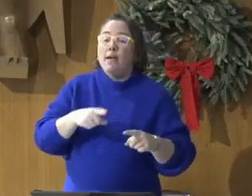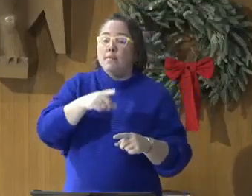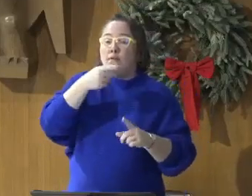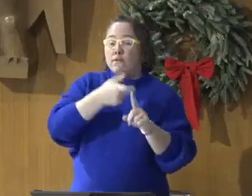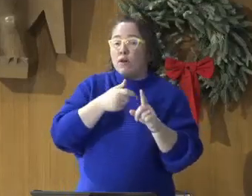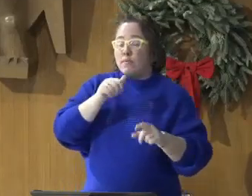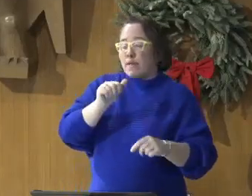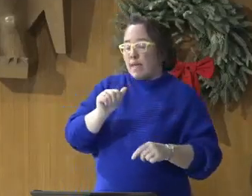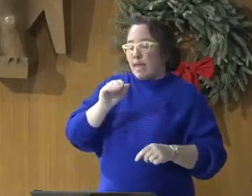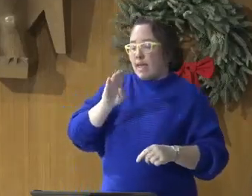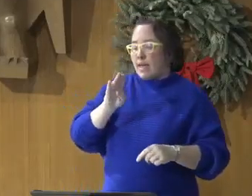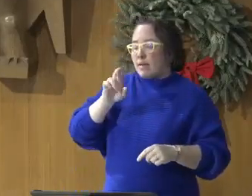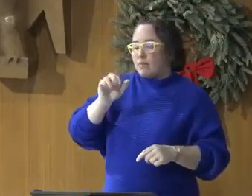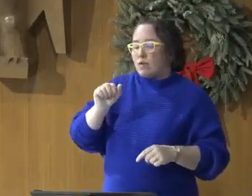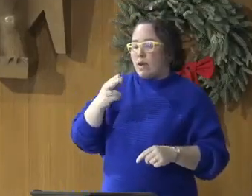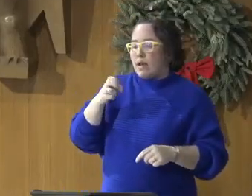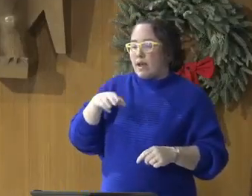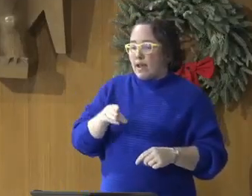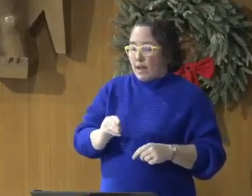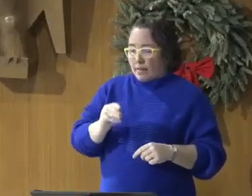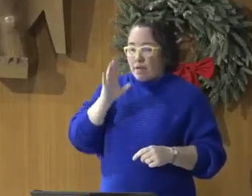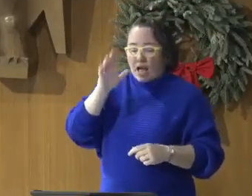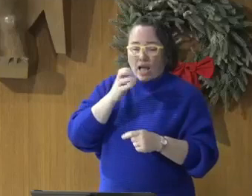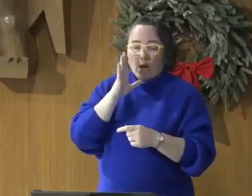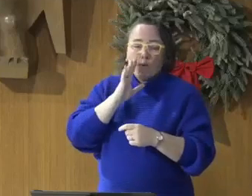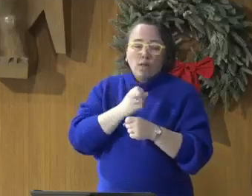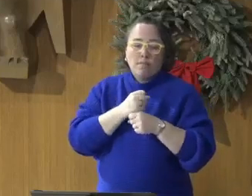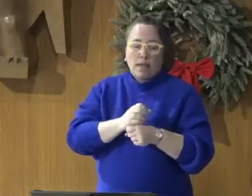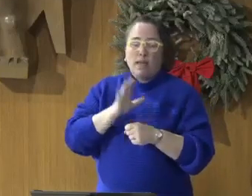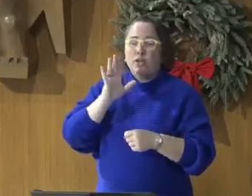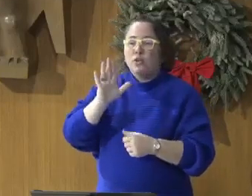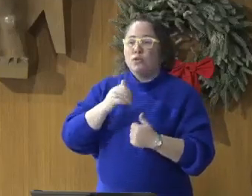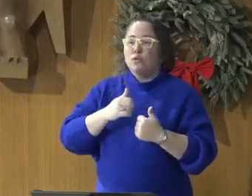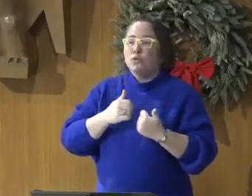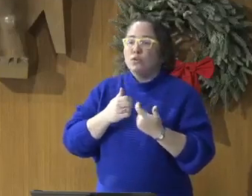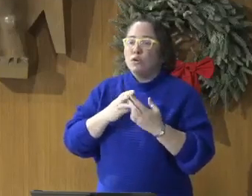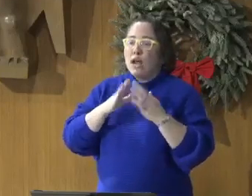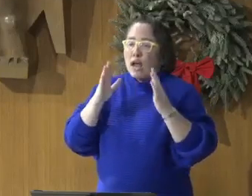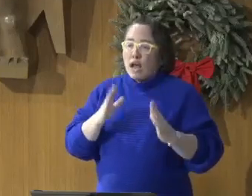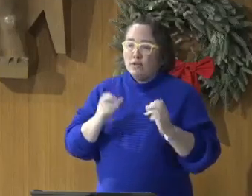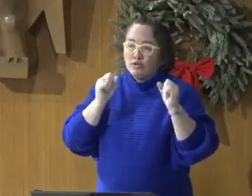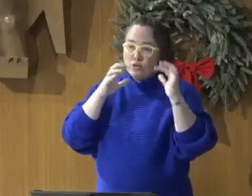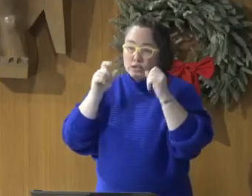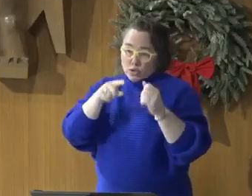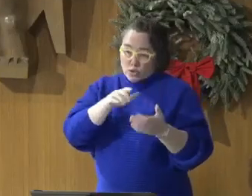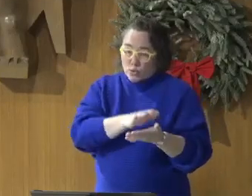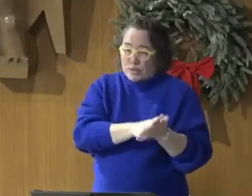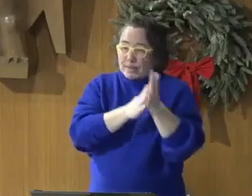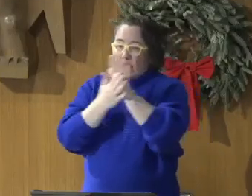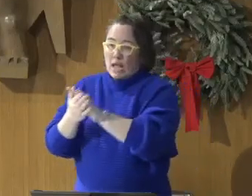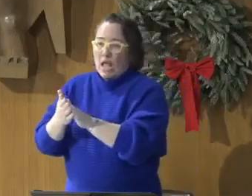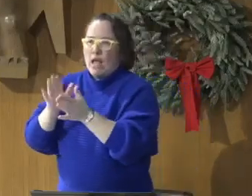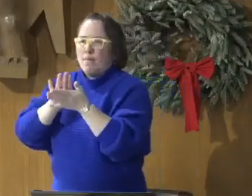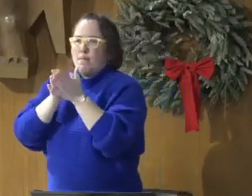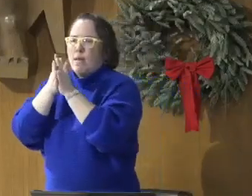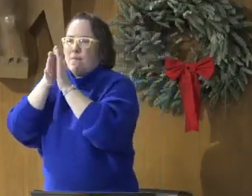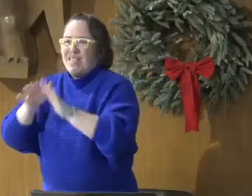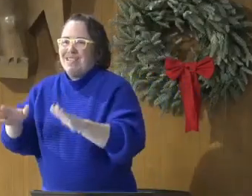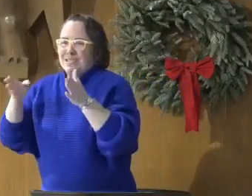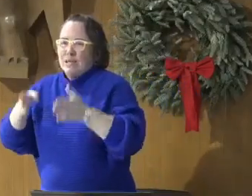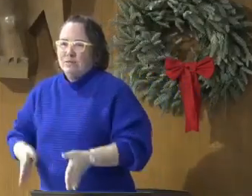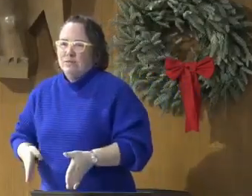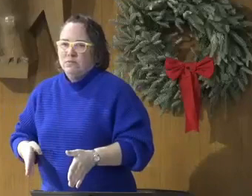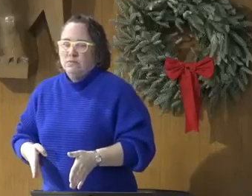great so that you will be a blessing. And ever since my time doing